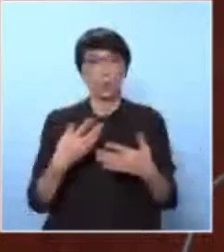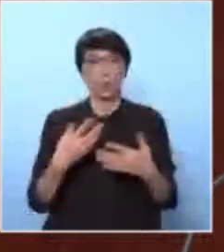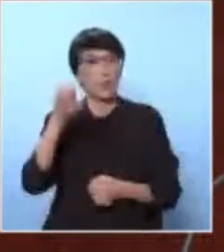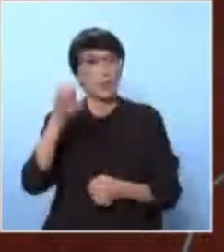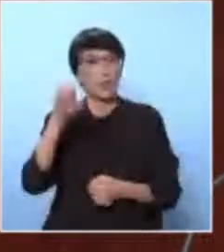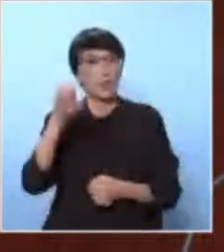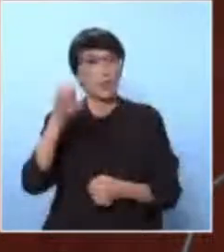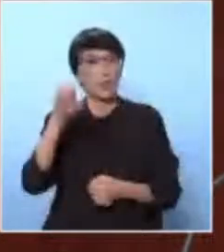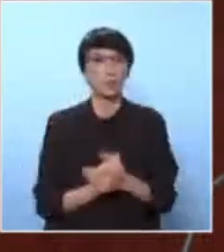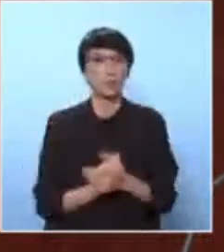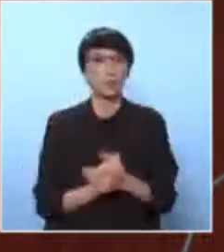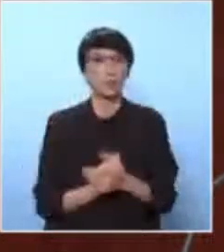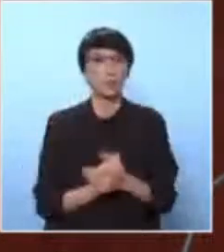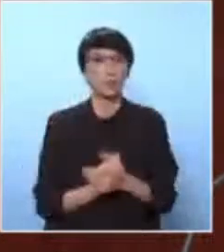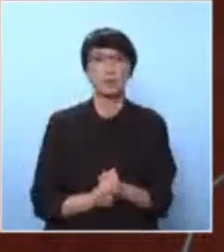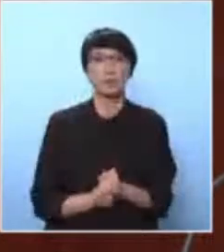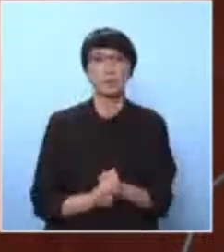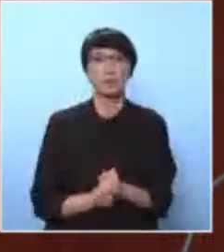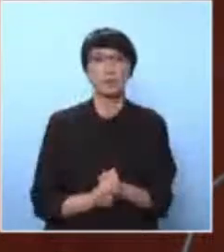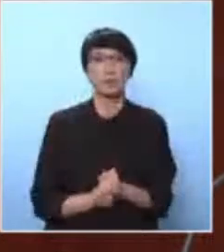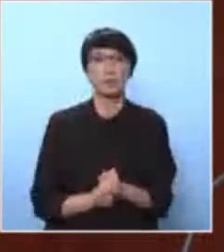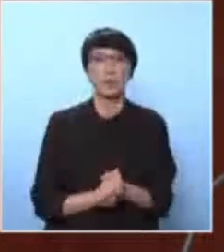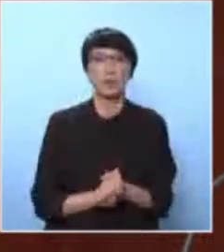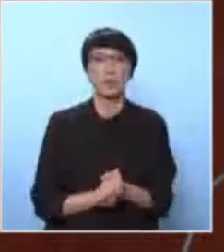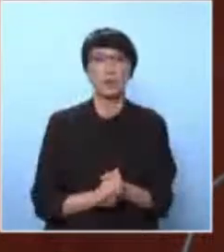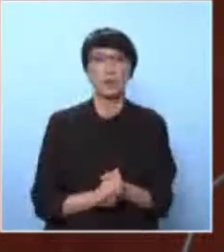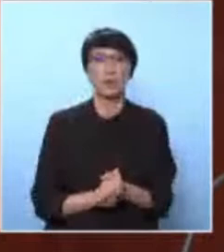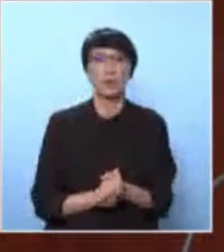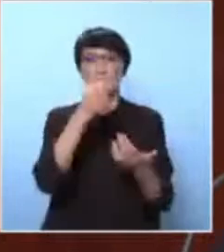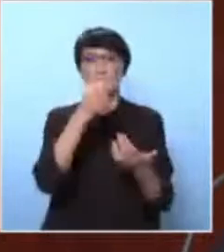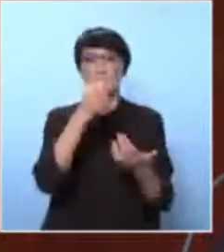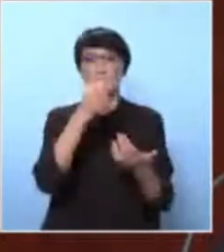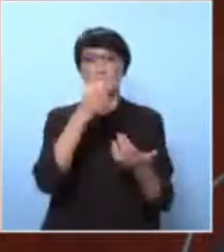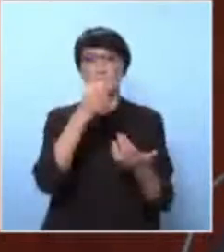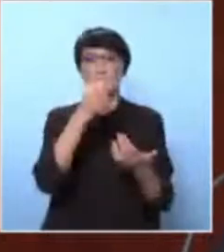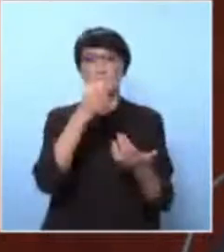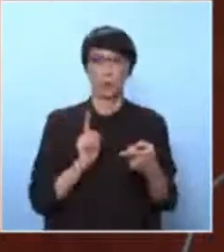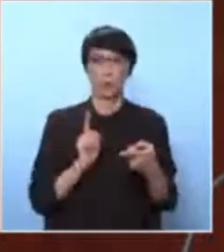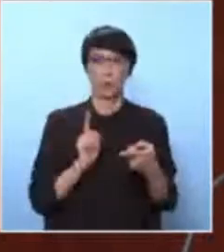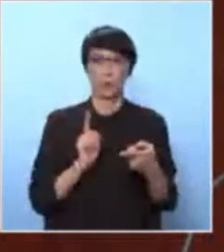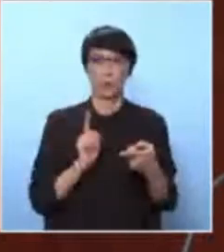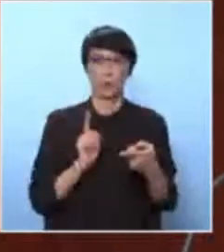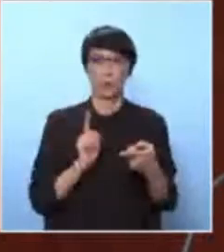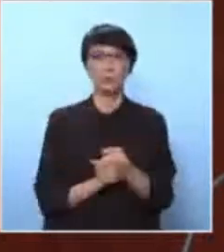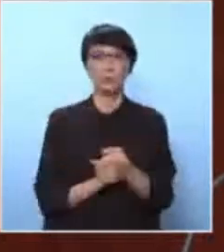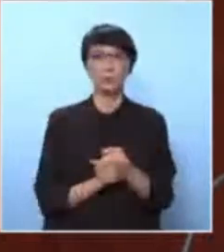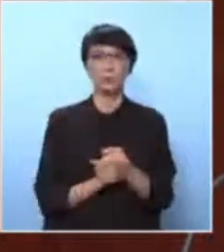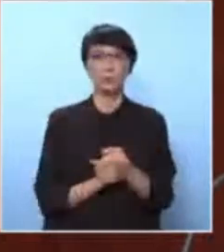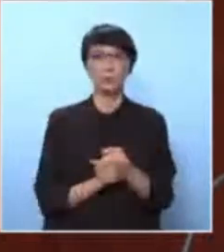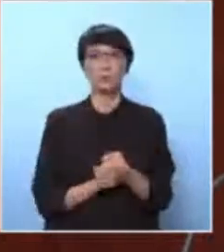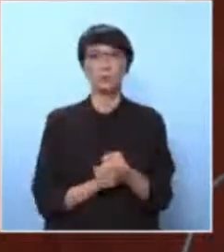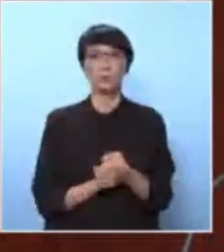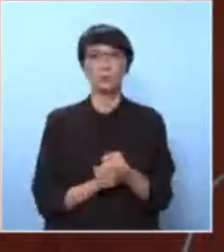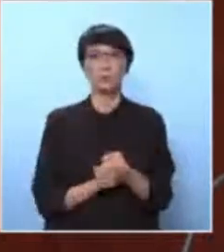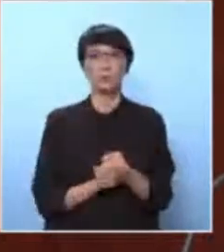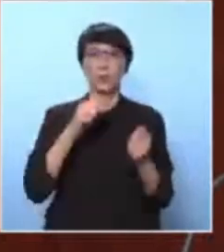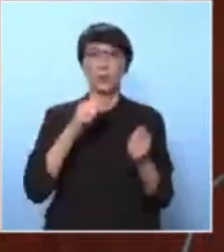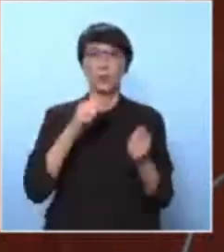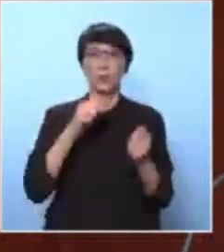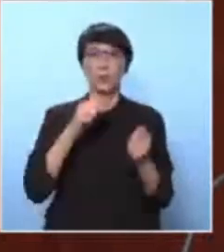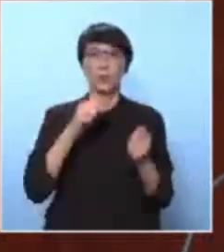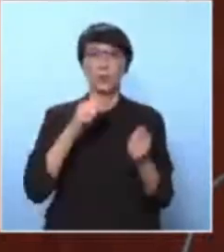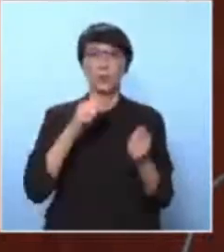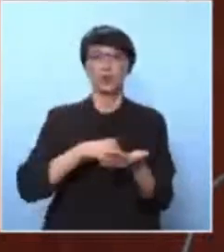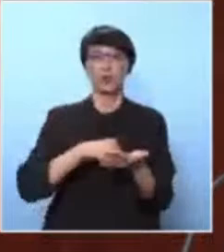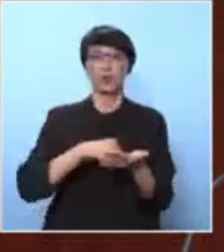will implement the following. 1. Reduce stamp duty on stock transfer. We will reduce the rates of